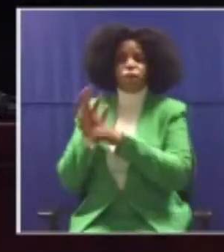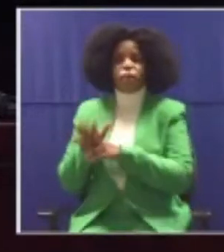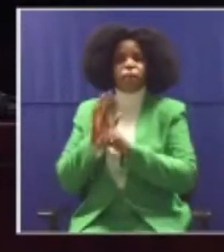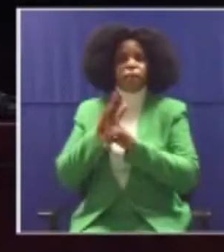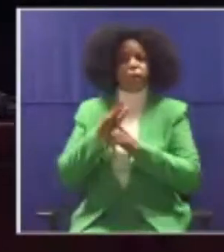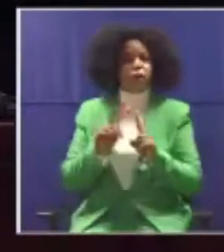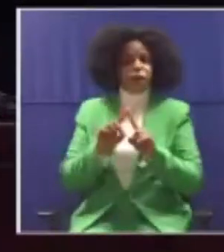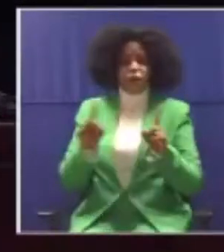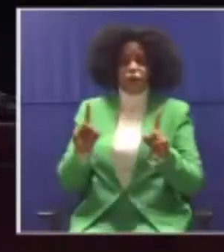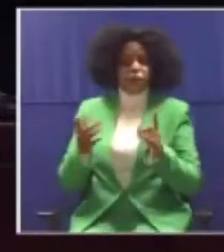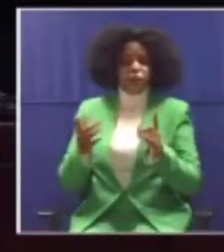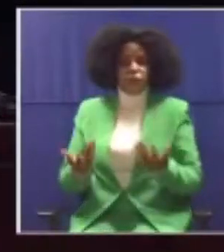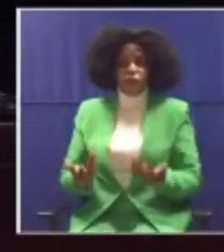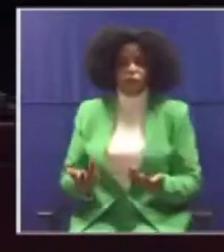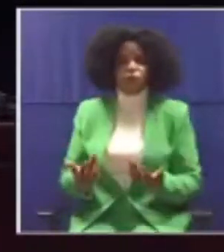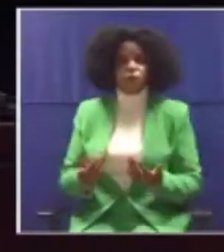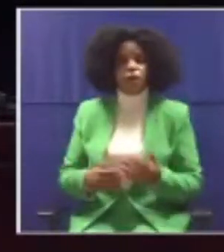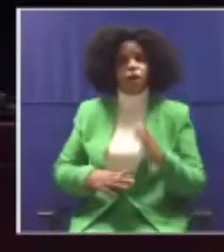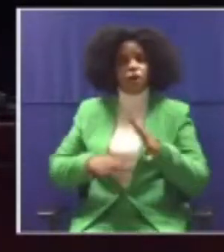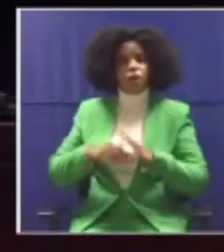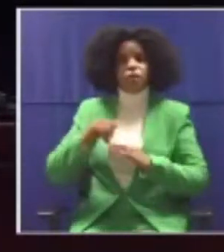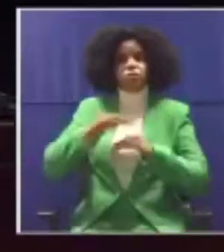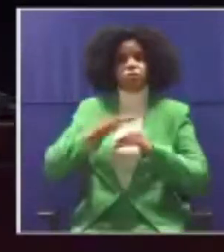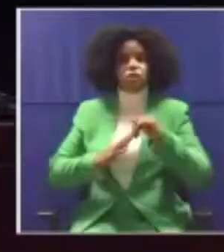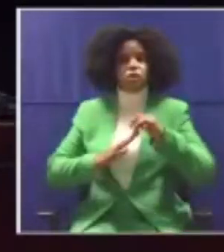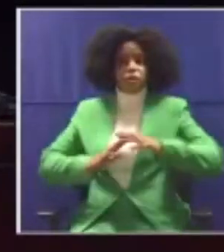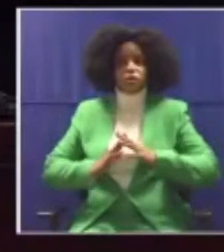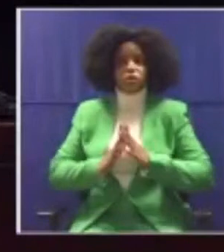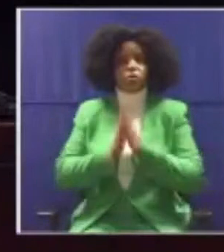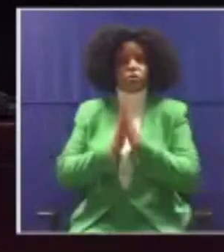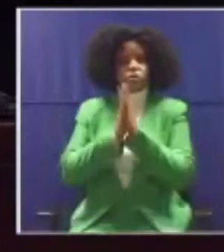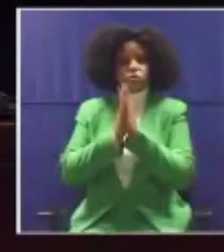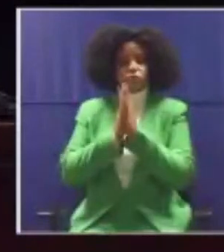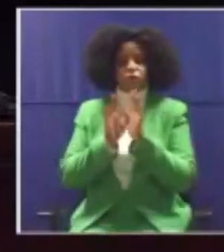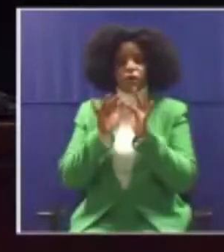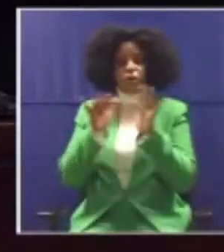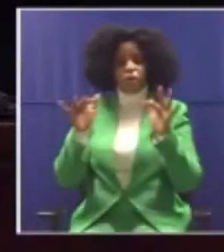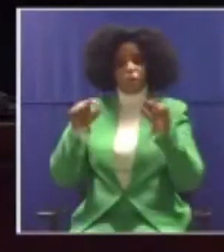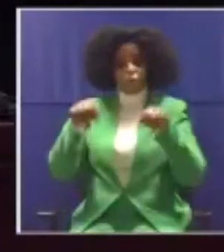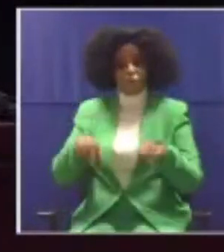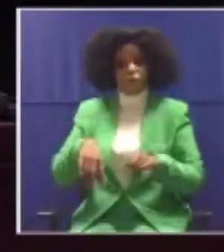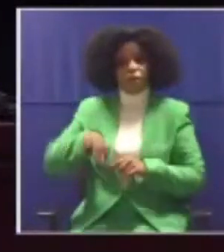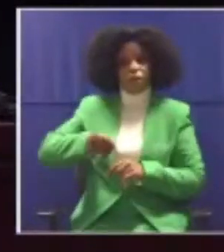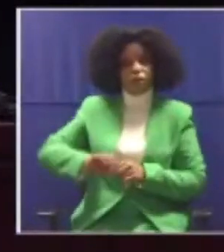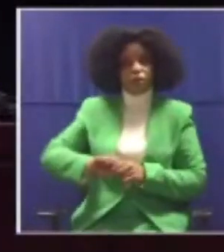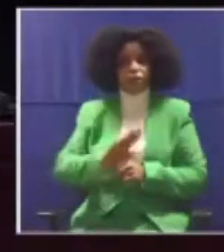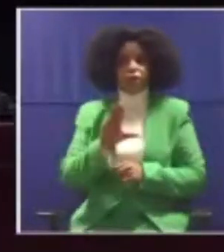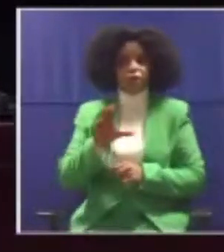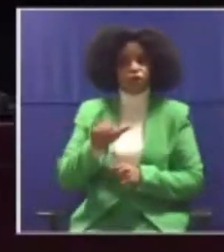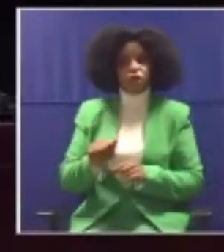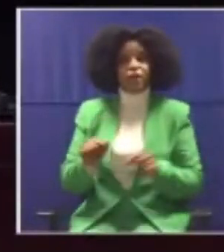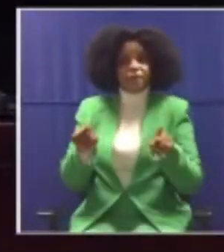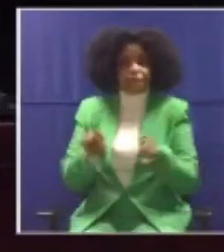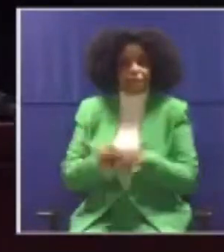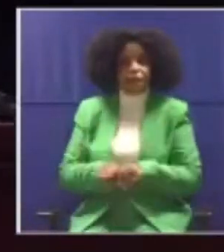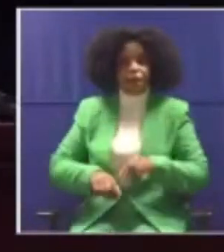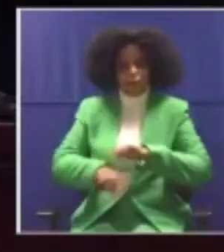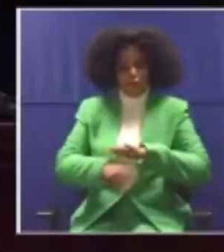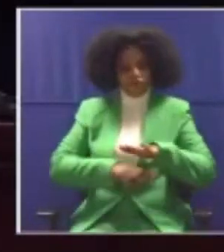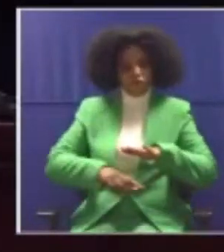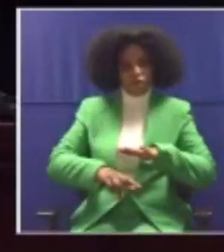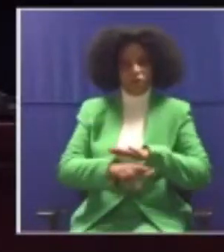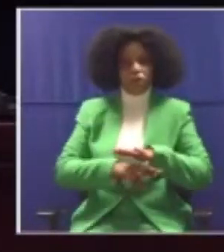human solidarity, building unity among South Africans, as well as the region. And lastly,